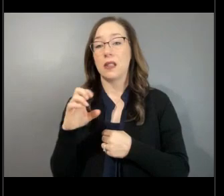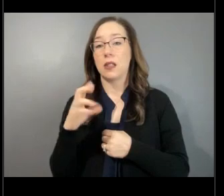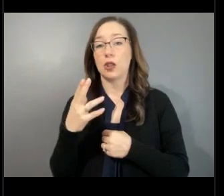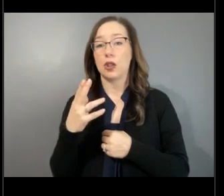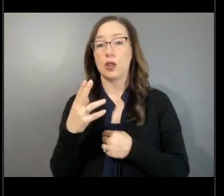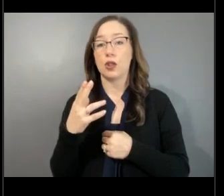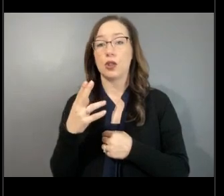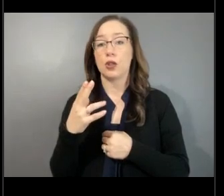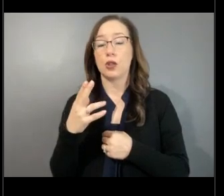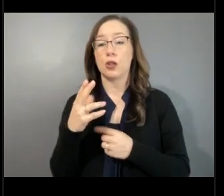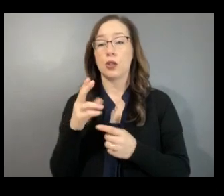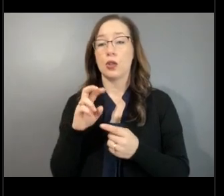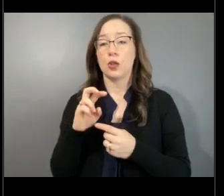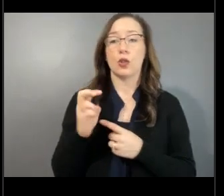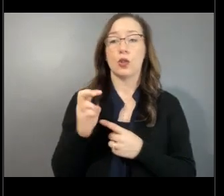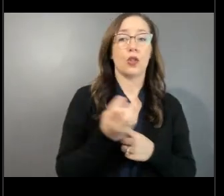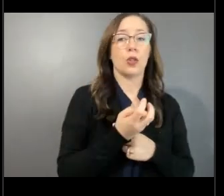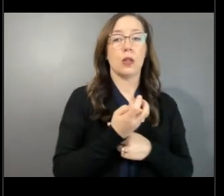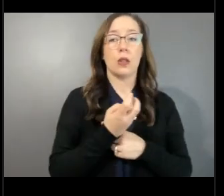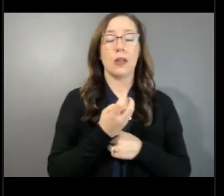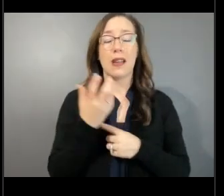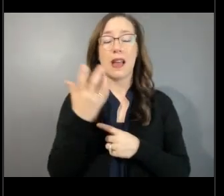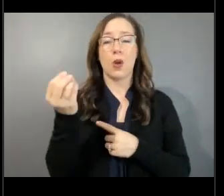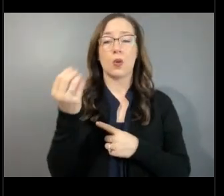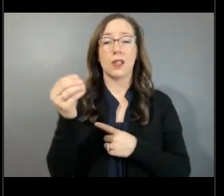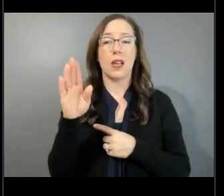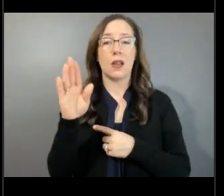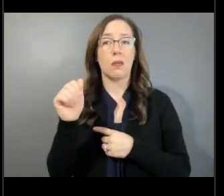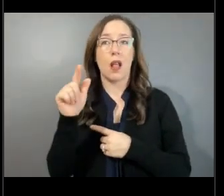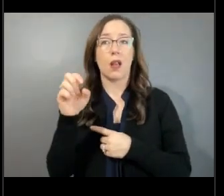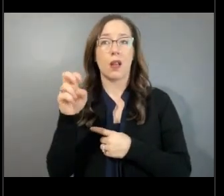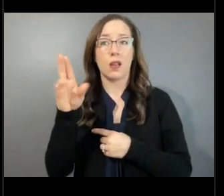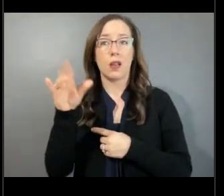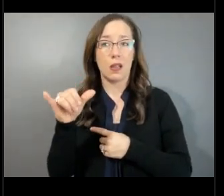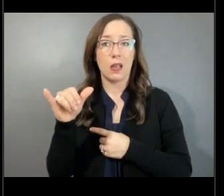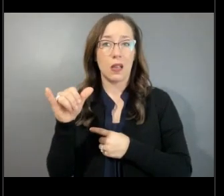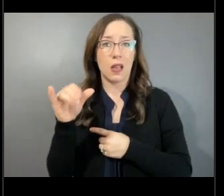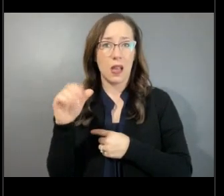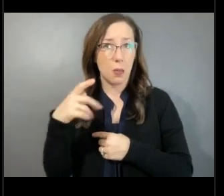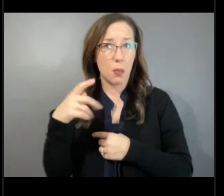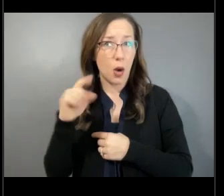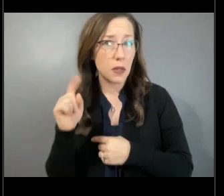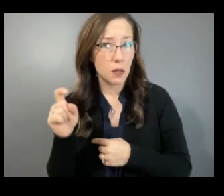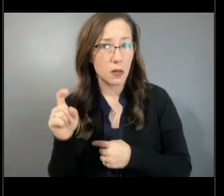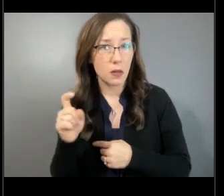diameter in an outside balcony at apartments?